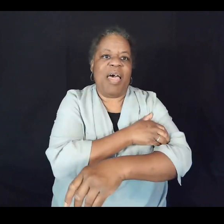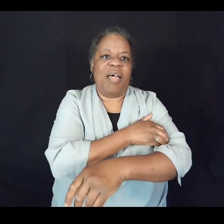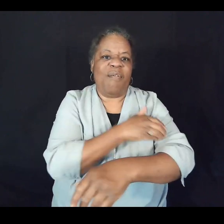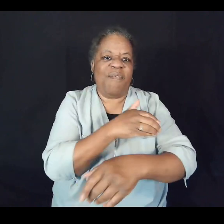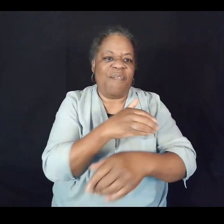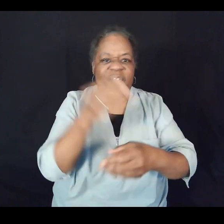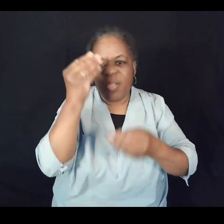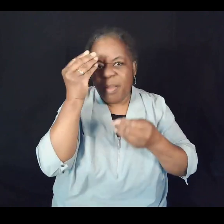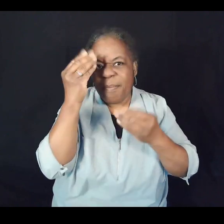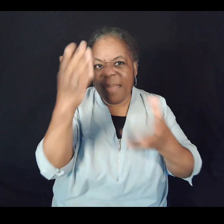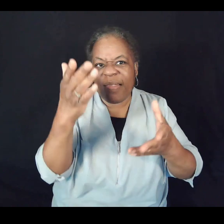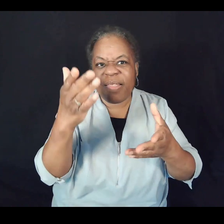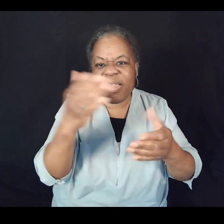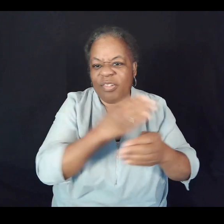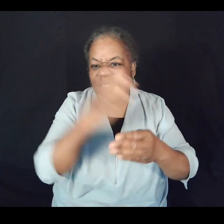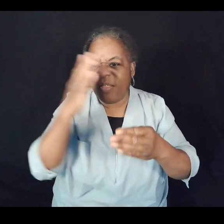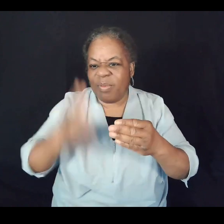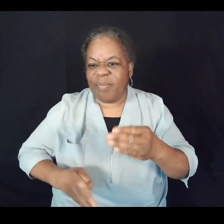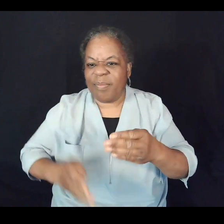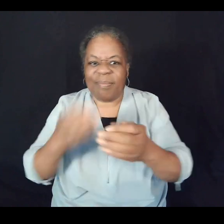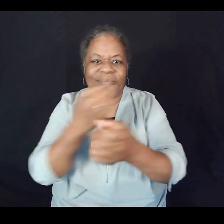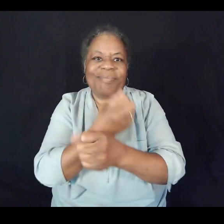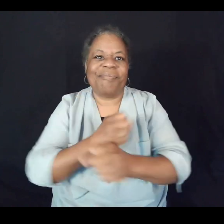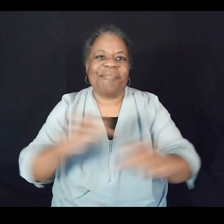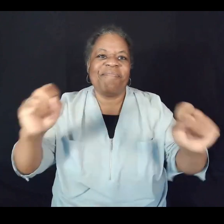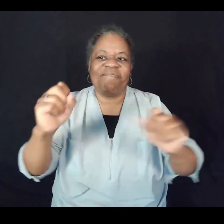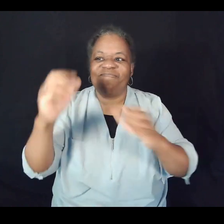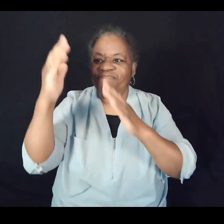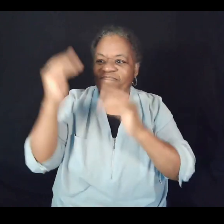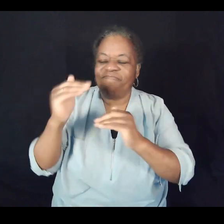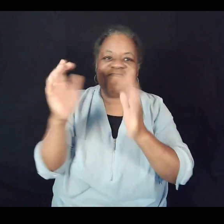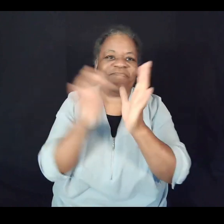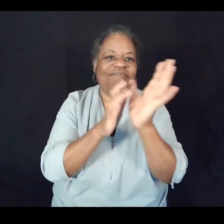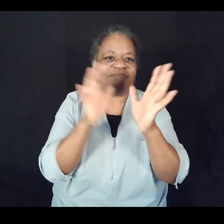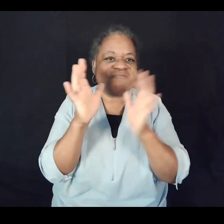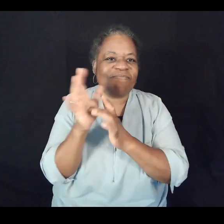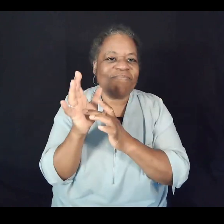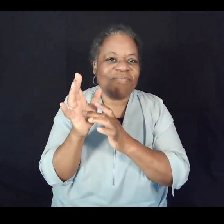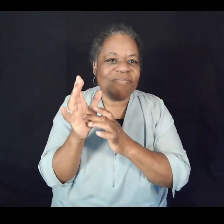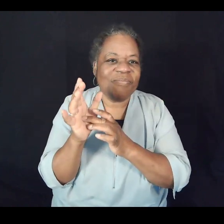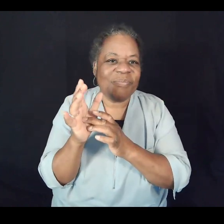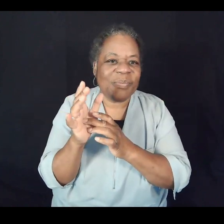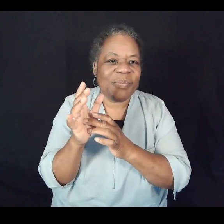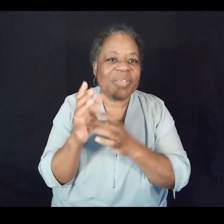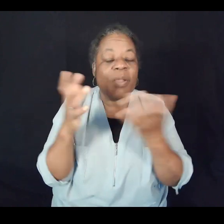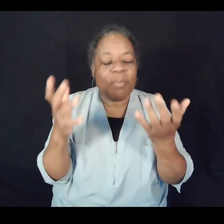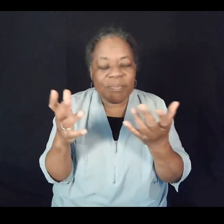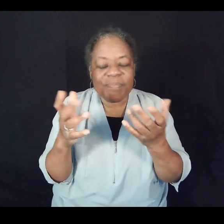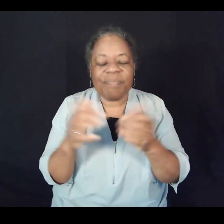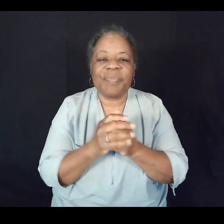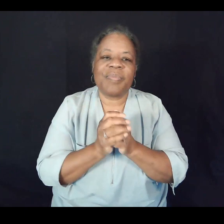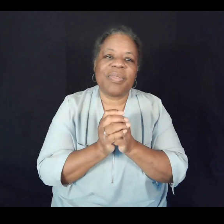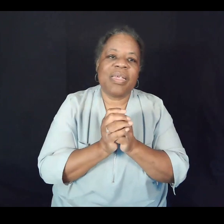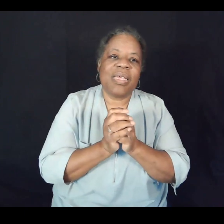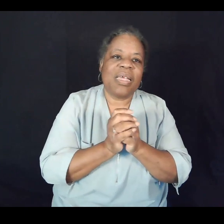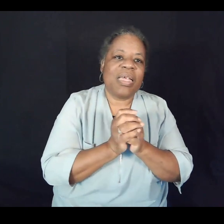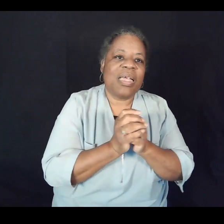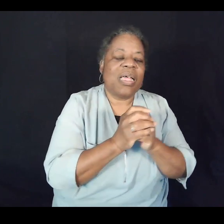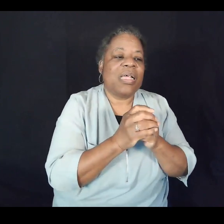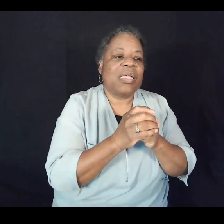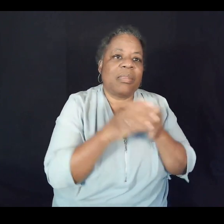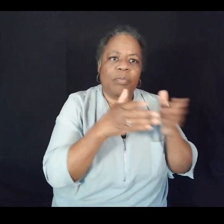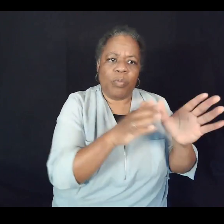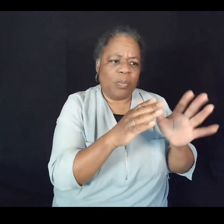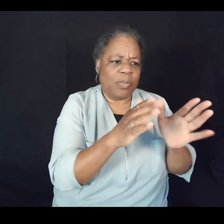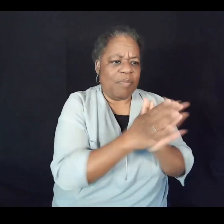ultimate deliverance and hope in Jesus. So in keeping with, you know, the style of this book, this